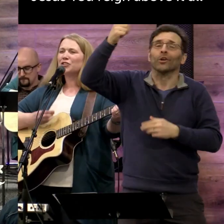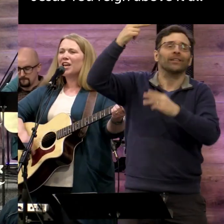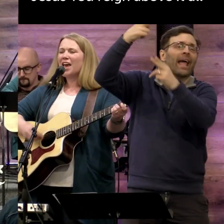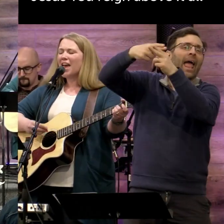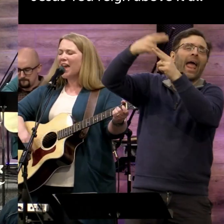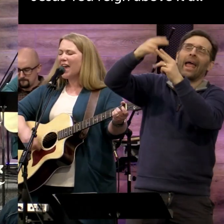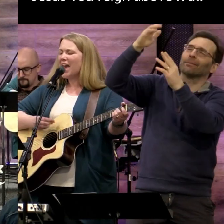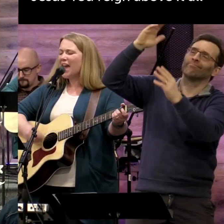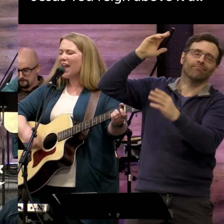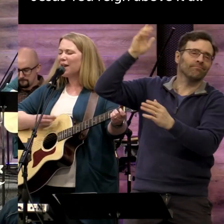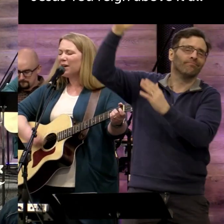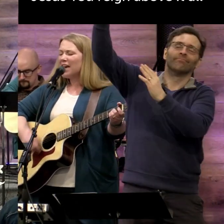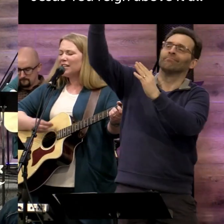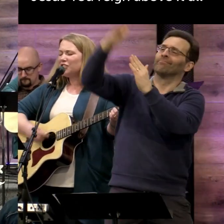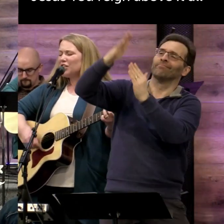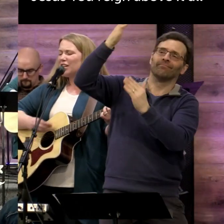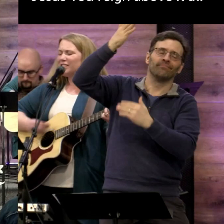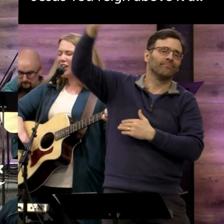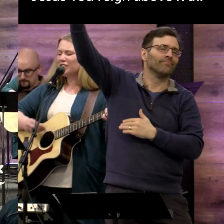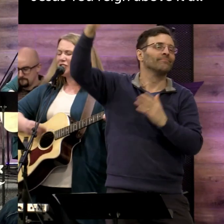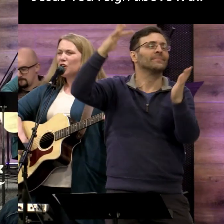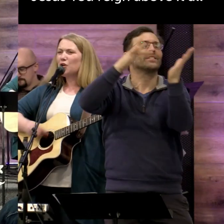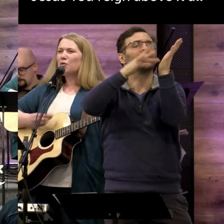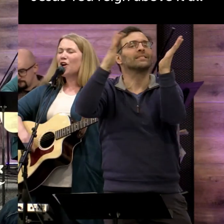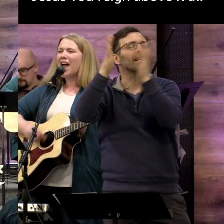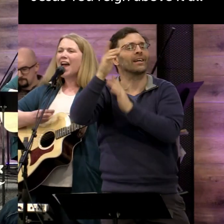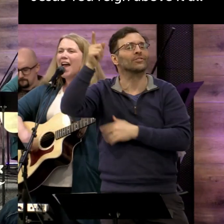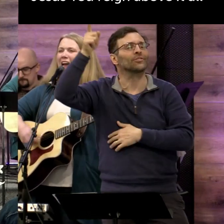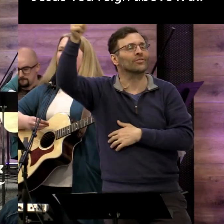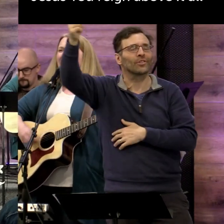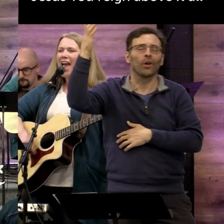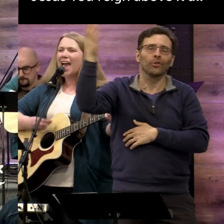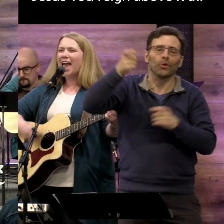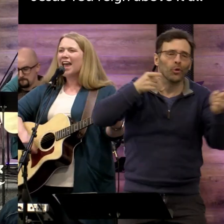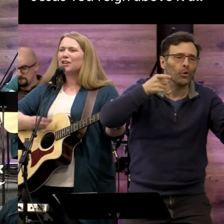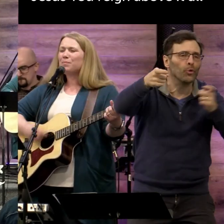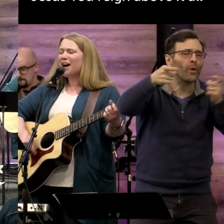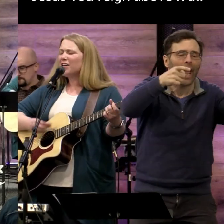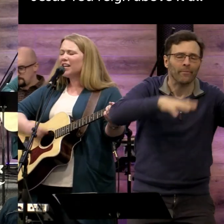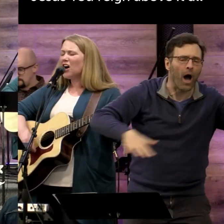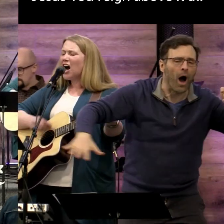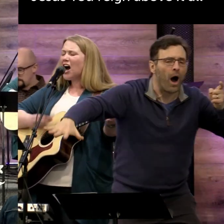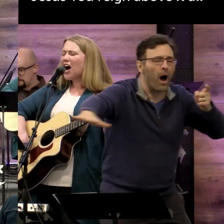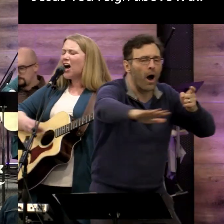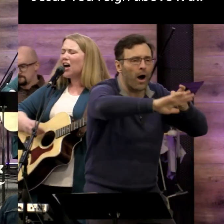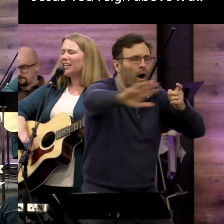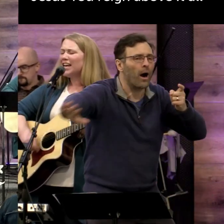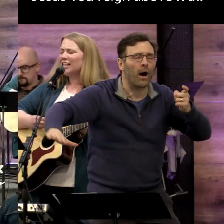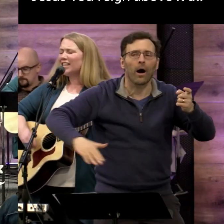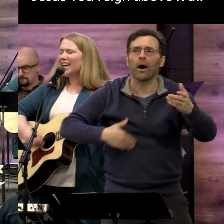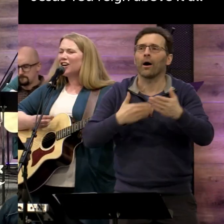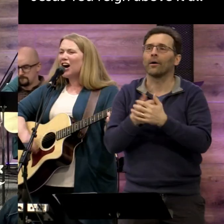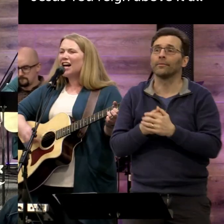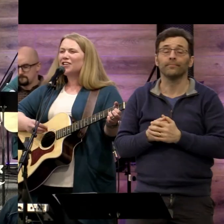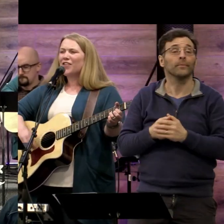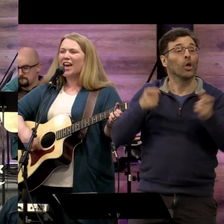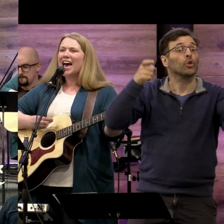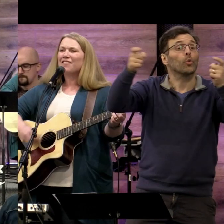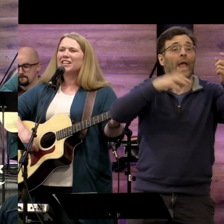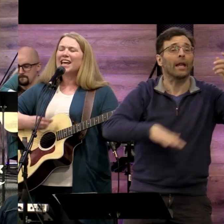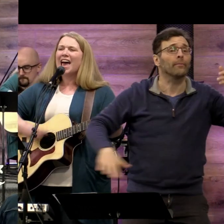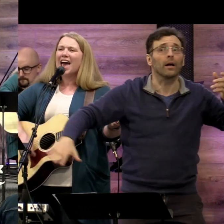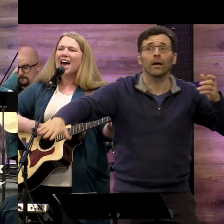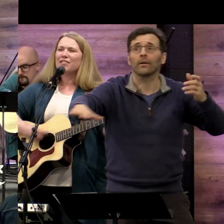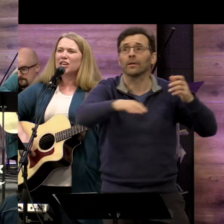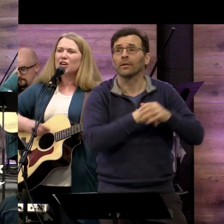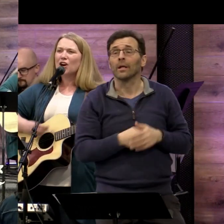higher name. Jesus, you reign above it all. Let all of